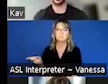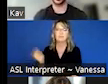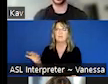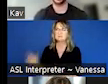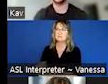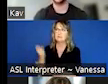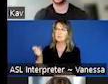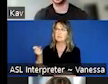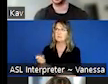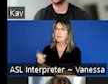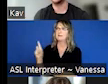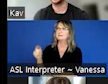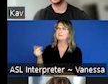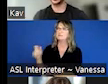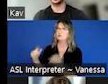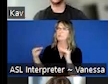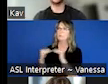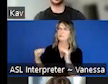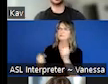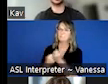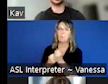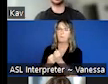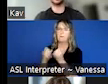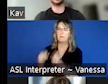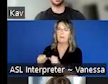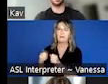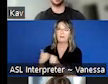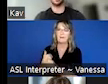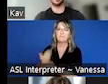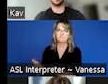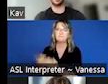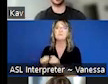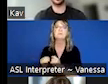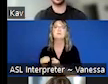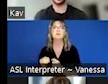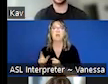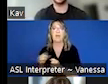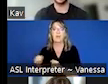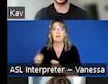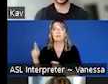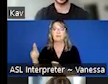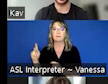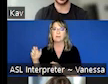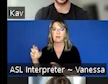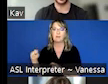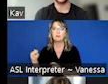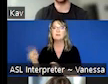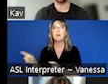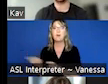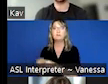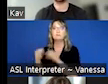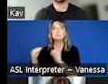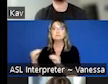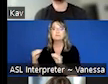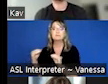impact that digital peer support can have. And then also, obviously, Karen teaches at